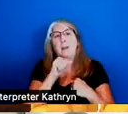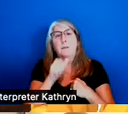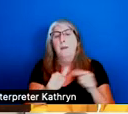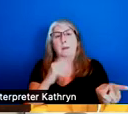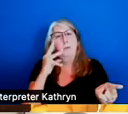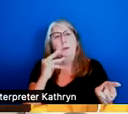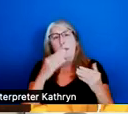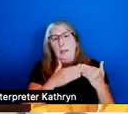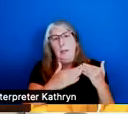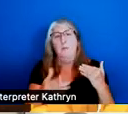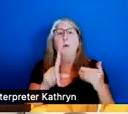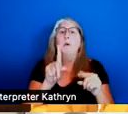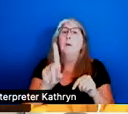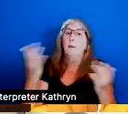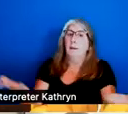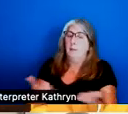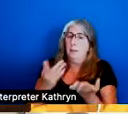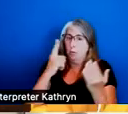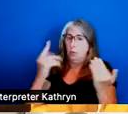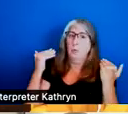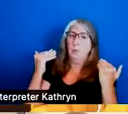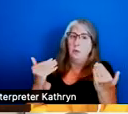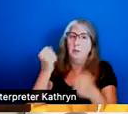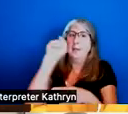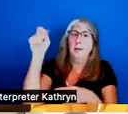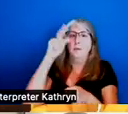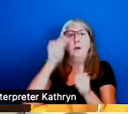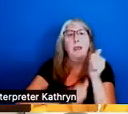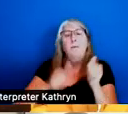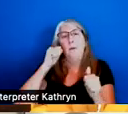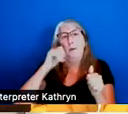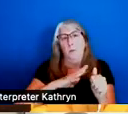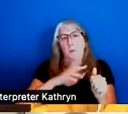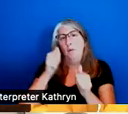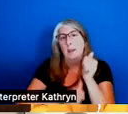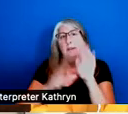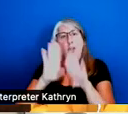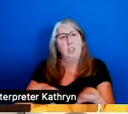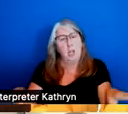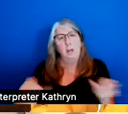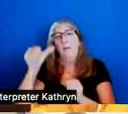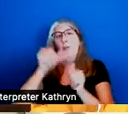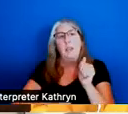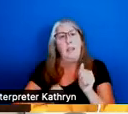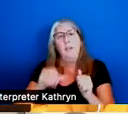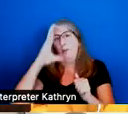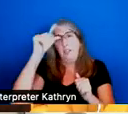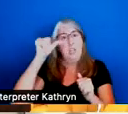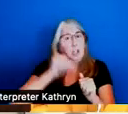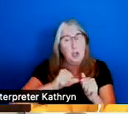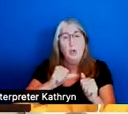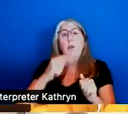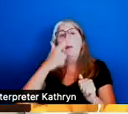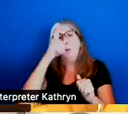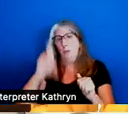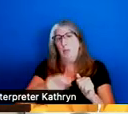I'm here to step up, to stand up for every woman, for every child, for every gender, because we need to